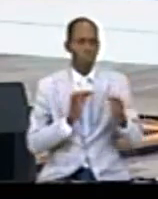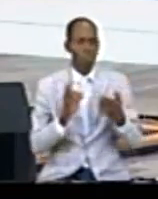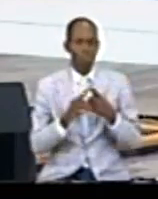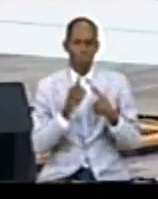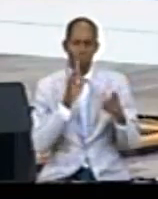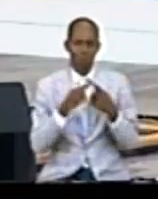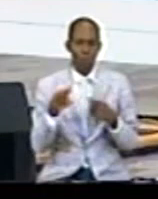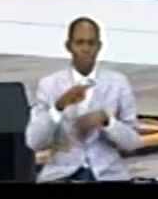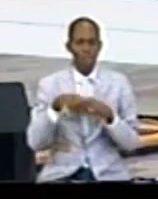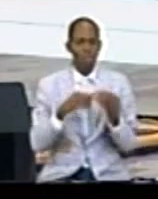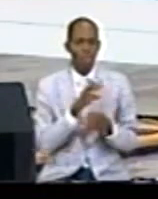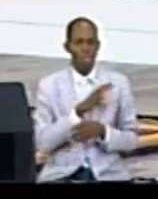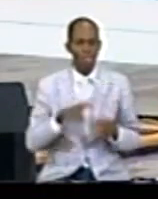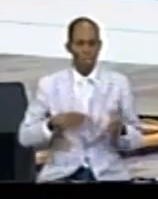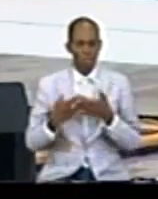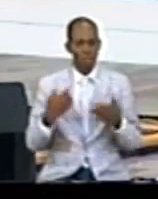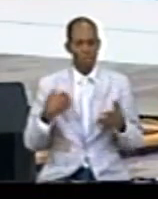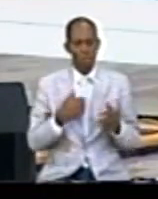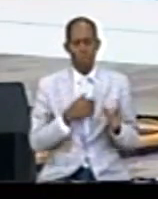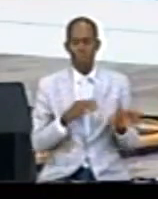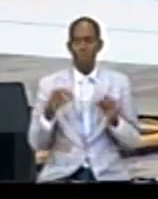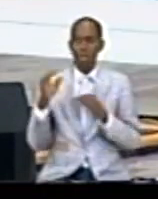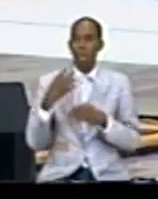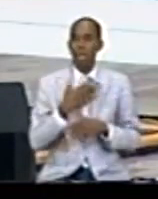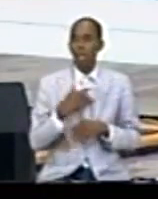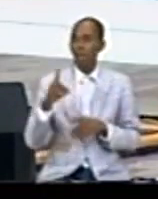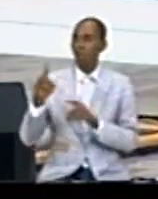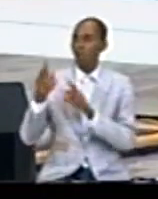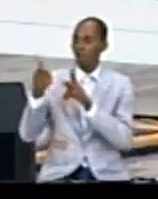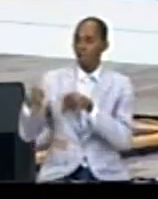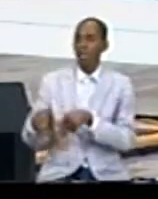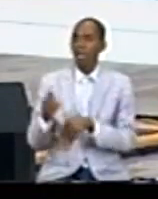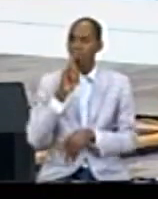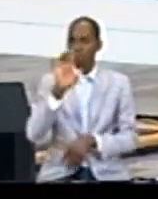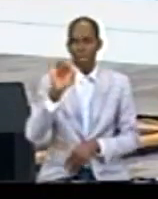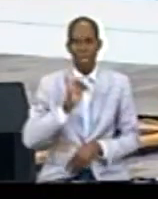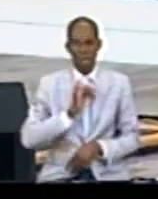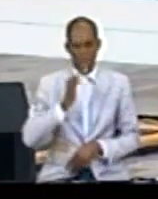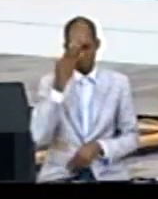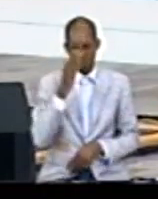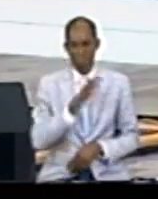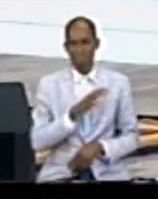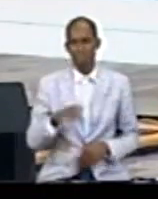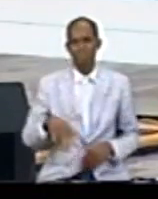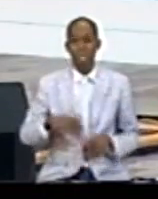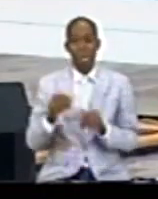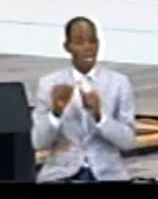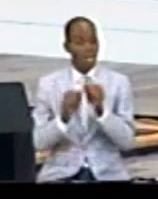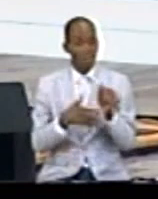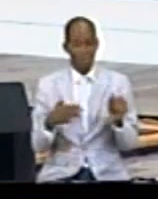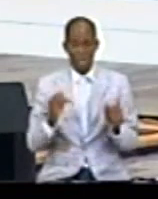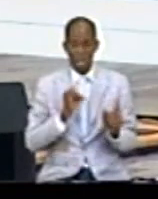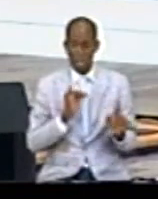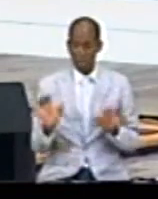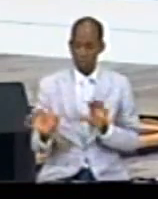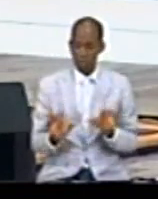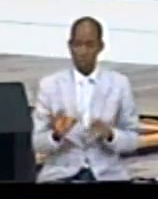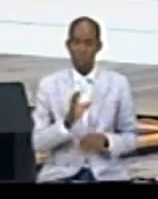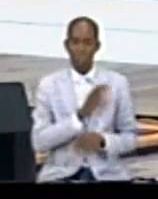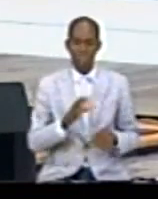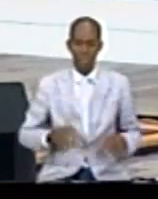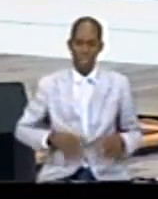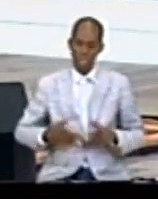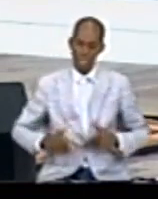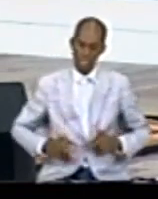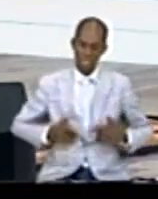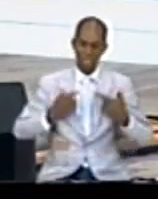go. Oh, he says, you know, one of them said, but I know Christ already. Everything I do, Christ liveth in